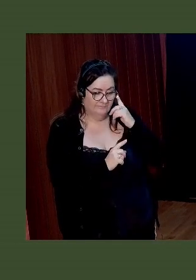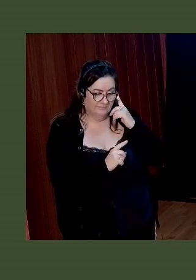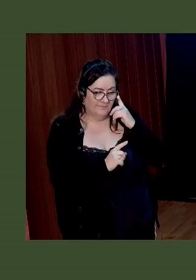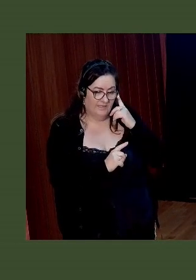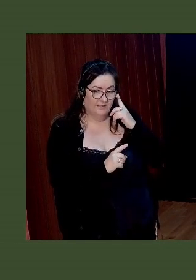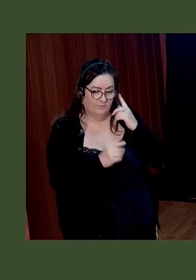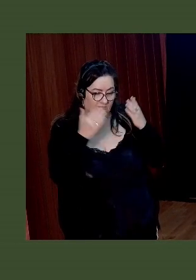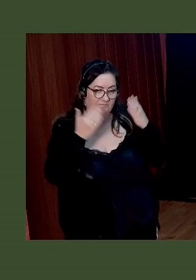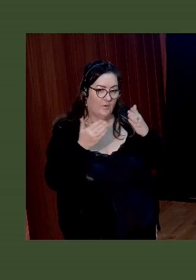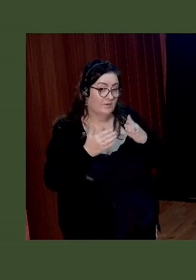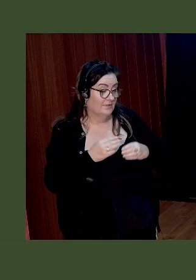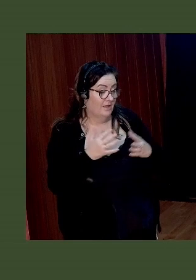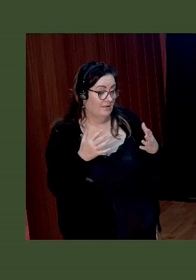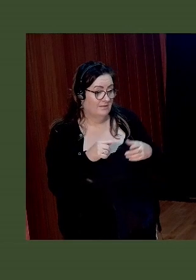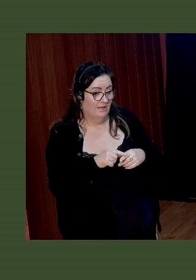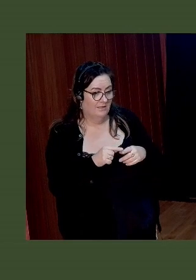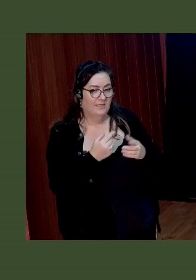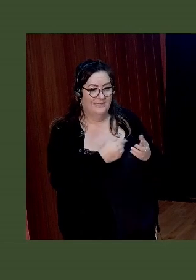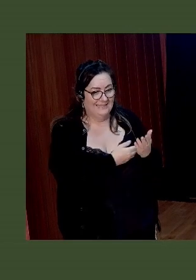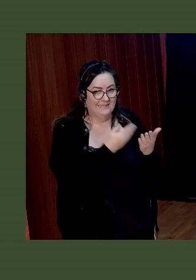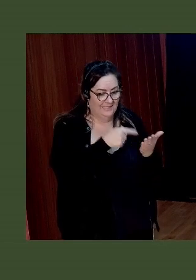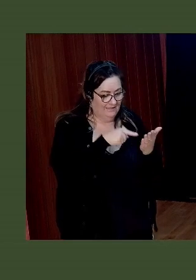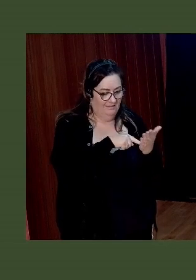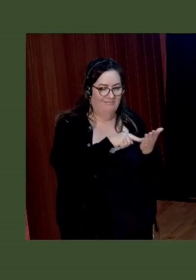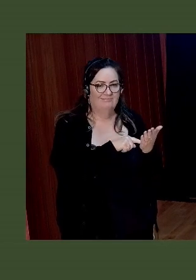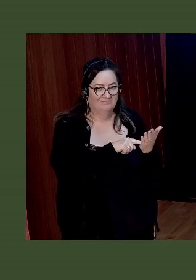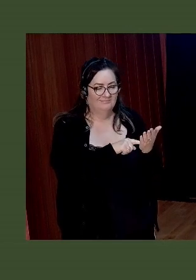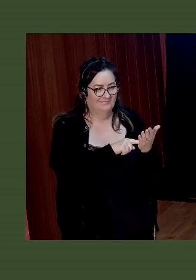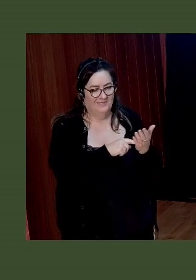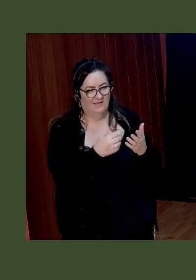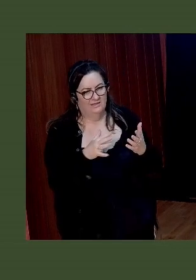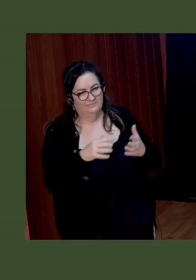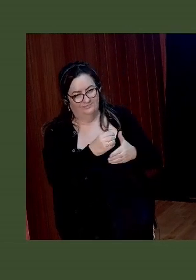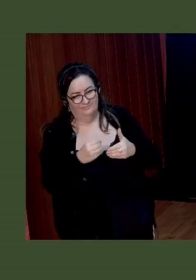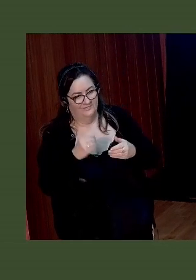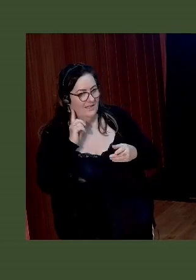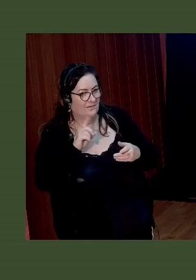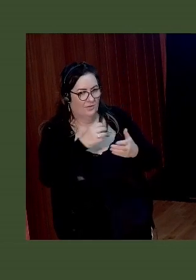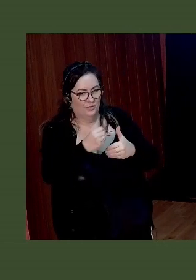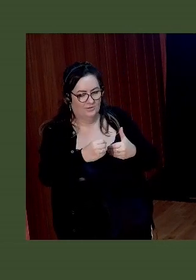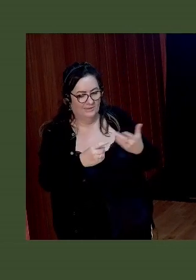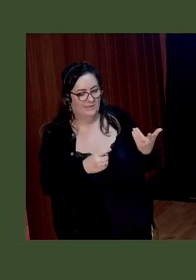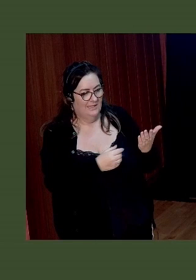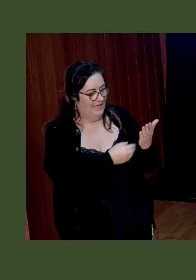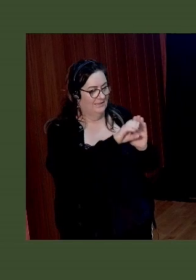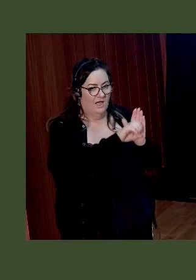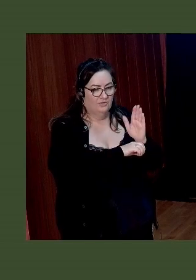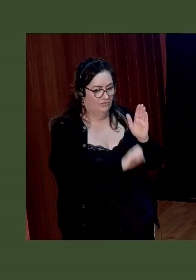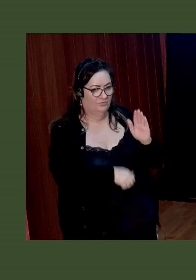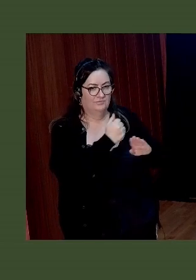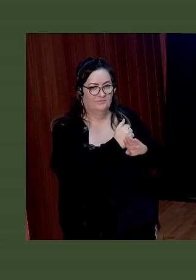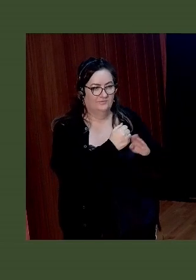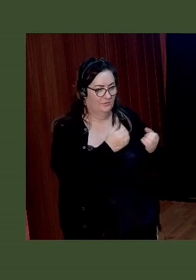and there was an overemphasis on legal matters than other matters, and a constitution was established